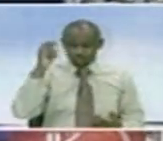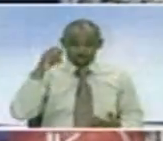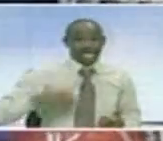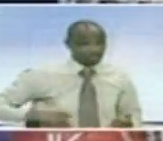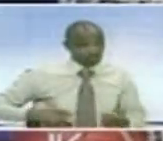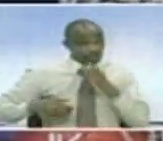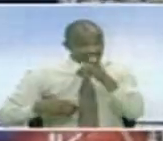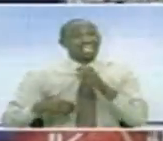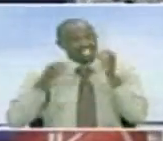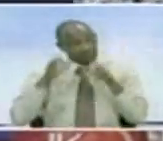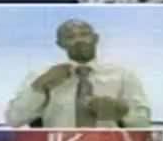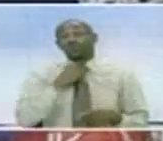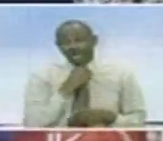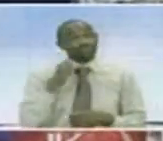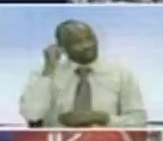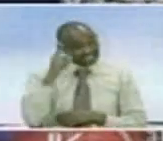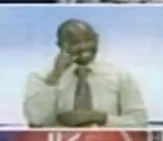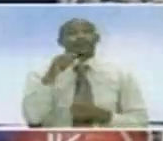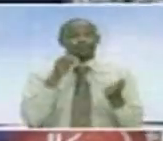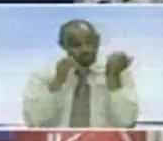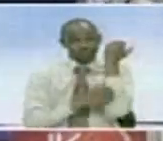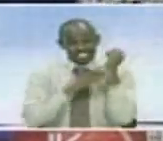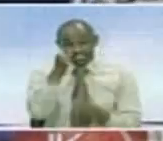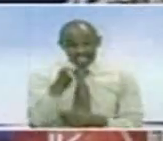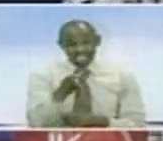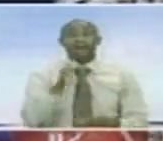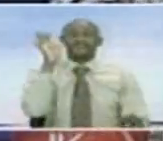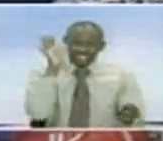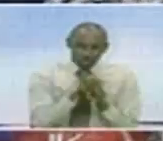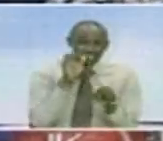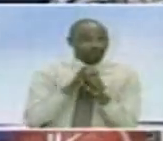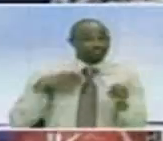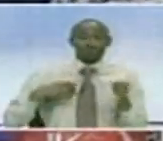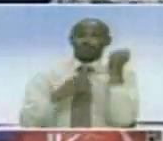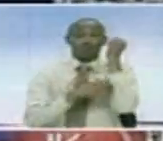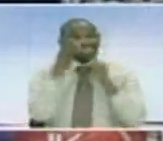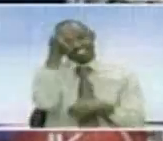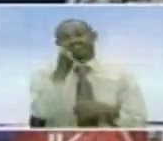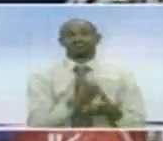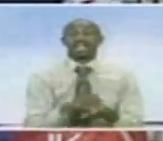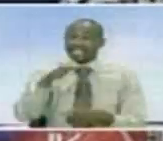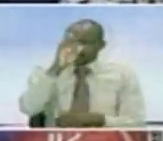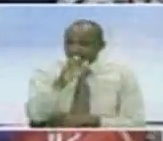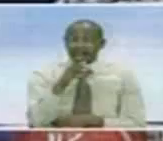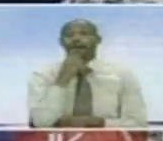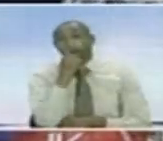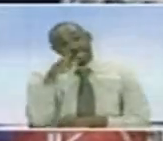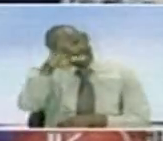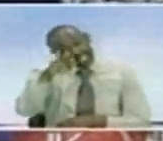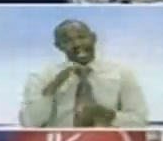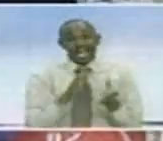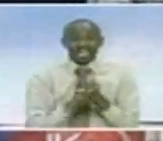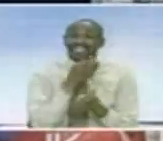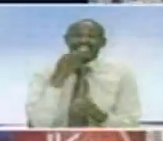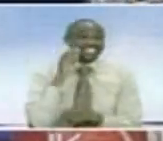understand poverty, tour those two constituencies. A majority of the people are poor. So it's not a community